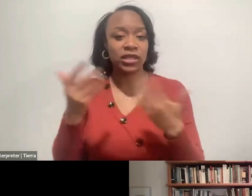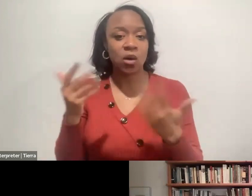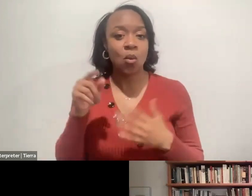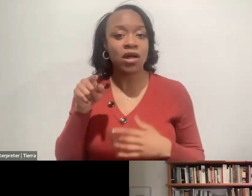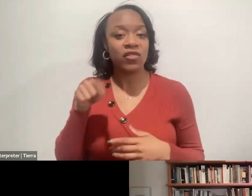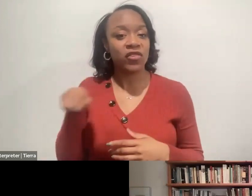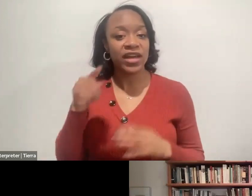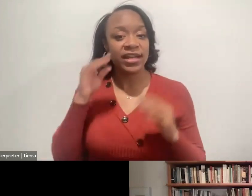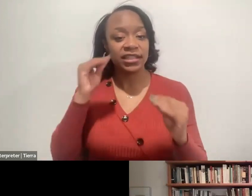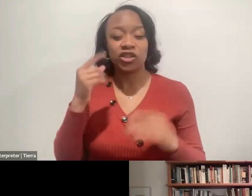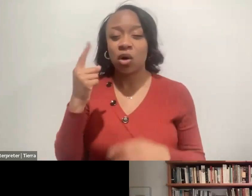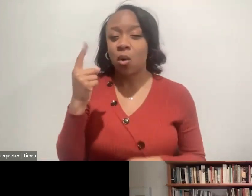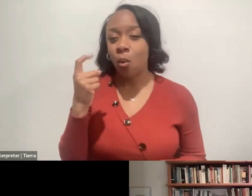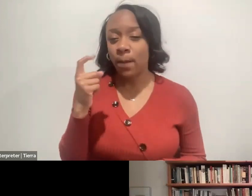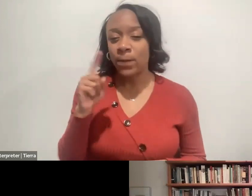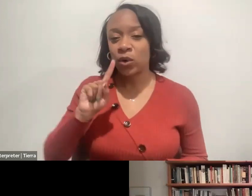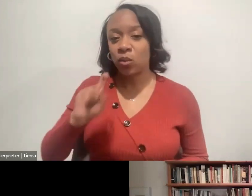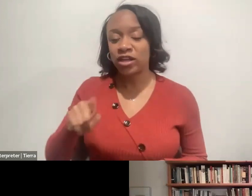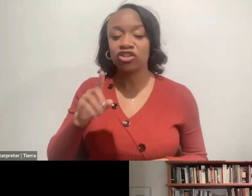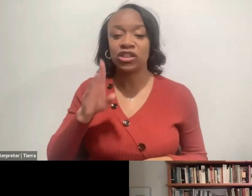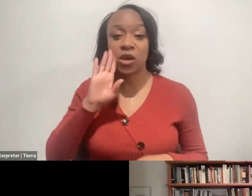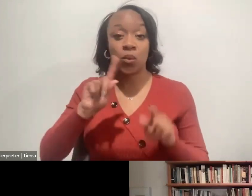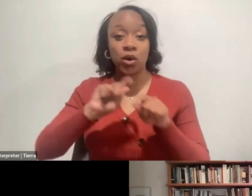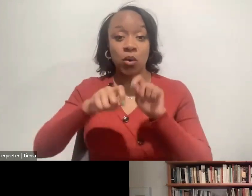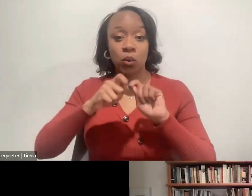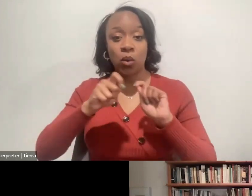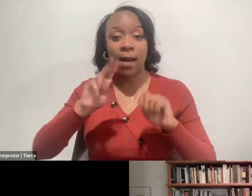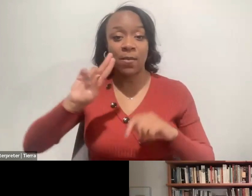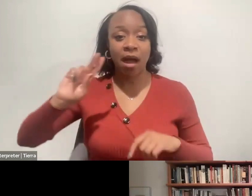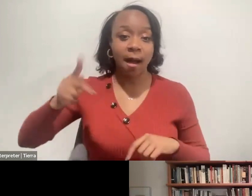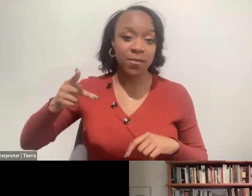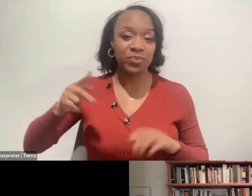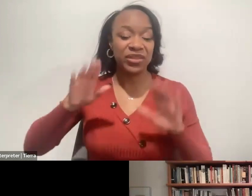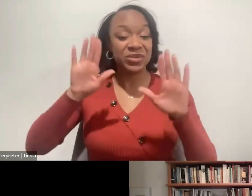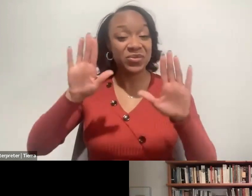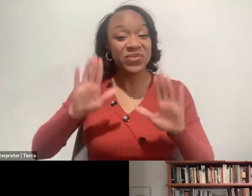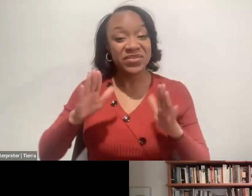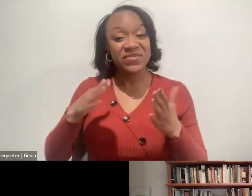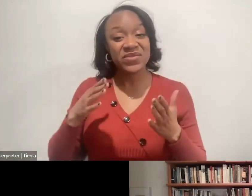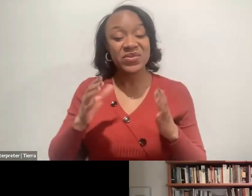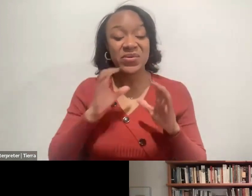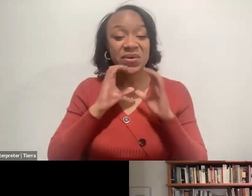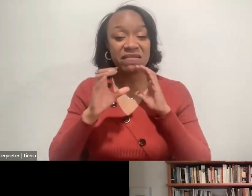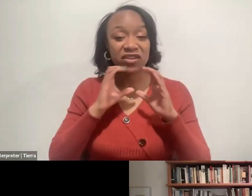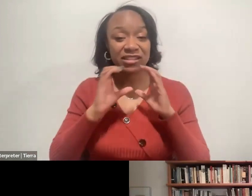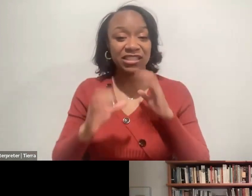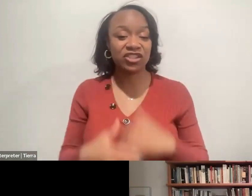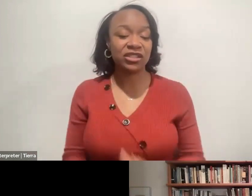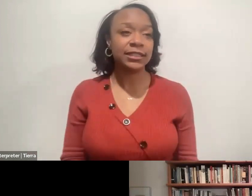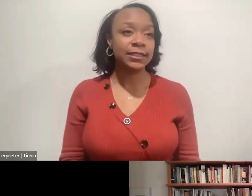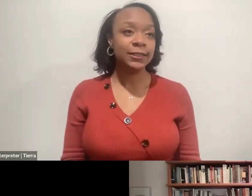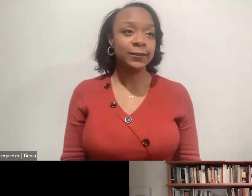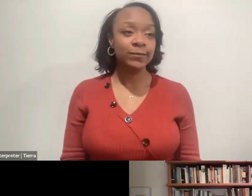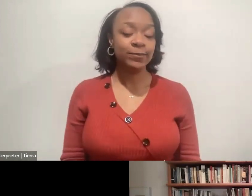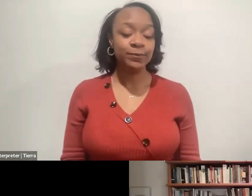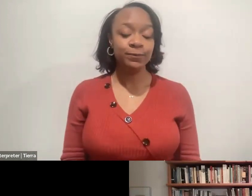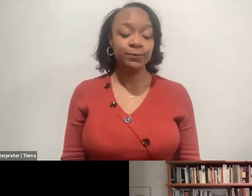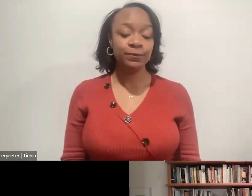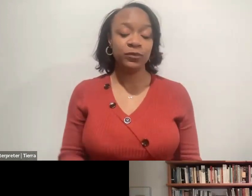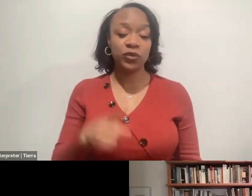have one last question that we'll wrap up with this wonderful conversation. You write that in the media,